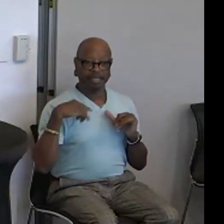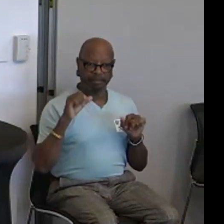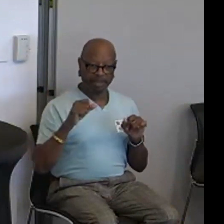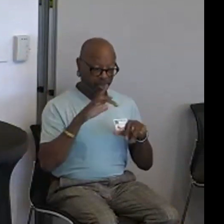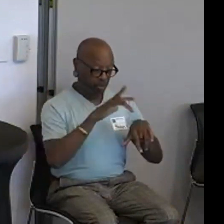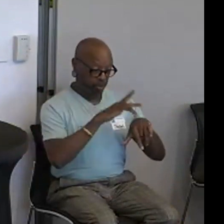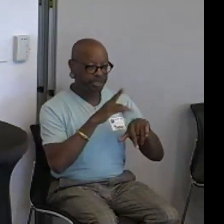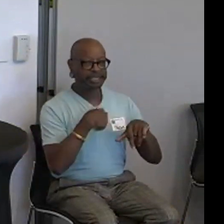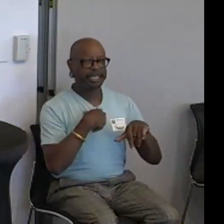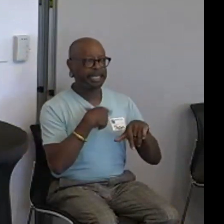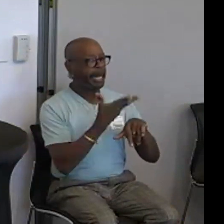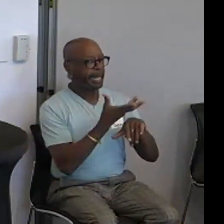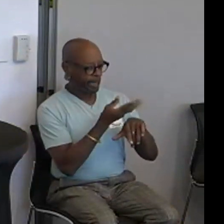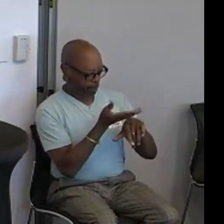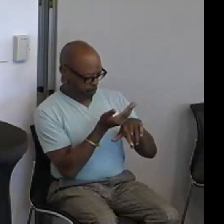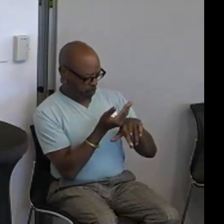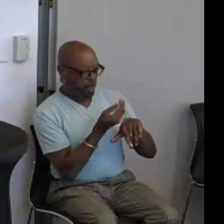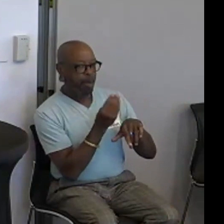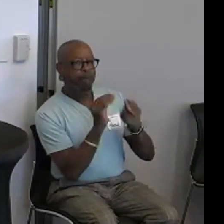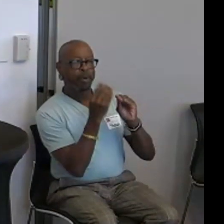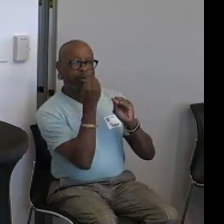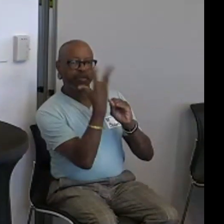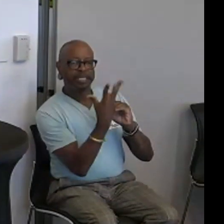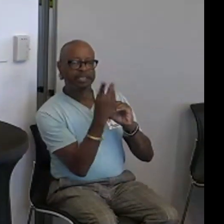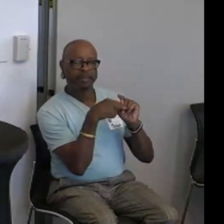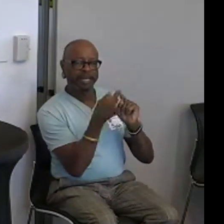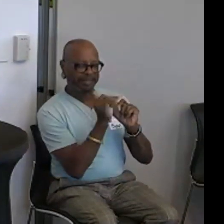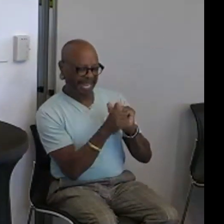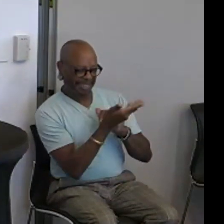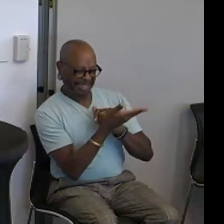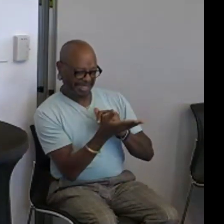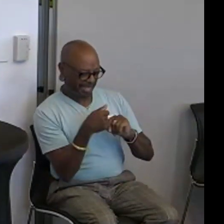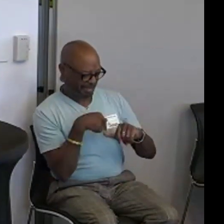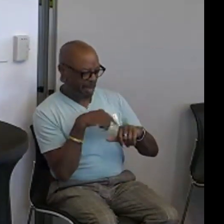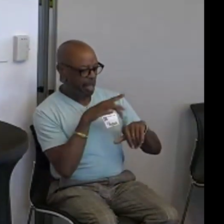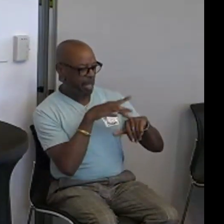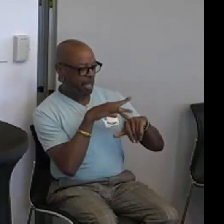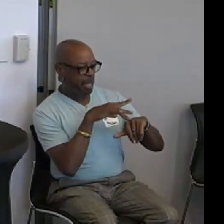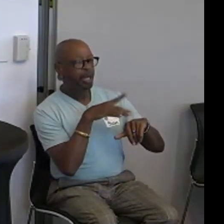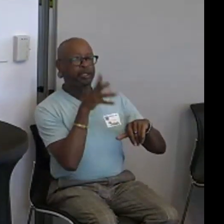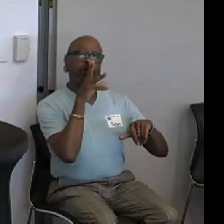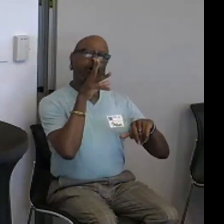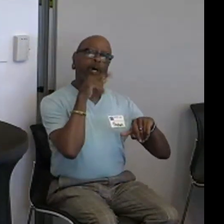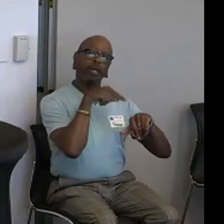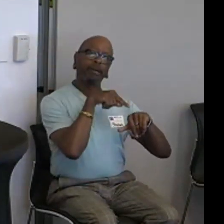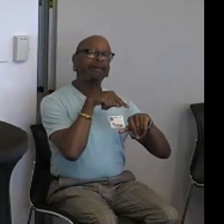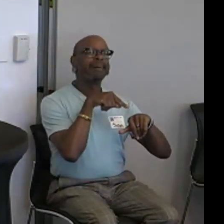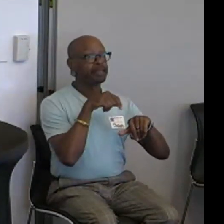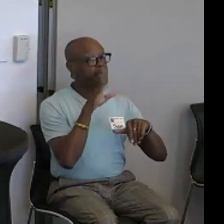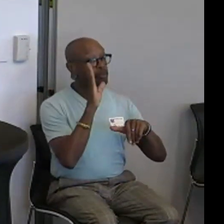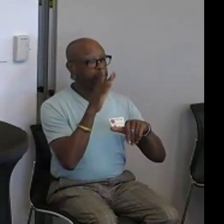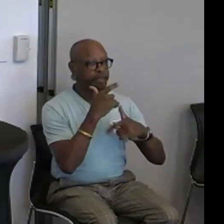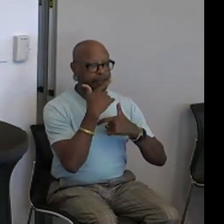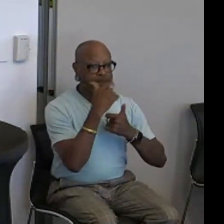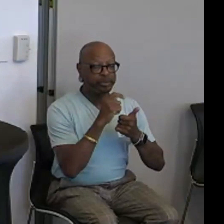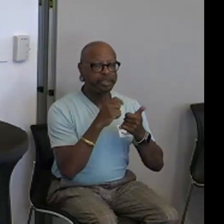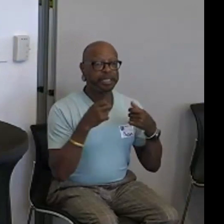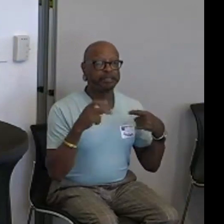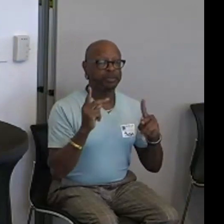and get more information about the thing at that point. I think that's going to be a really interesting opportunity for